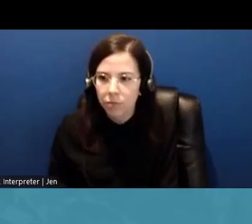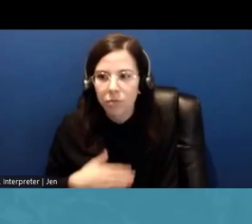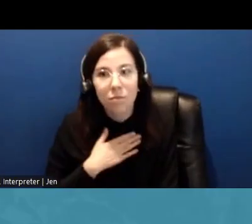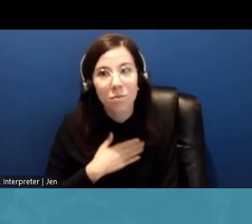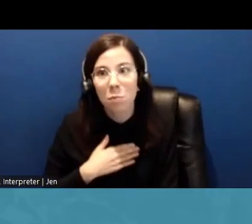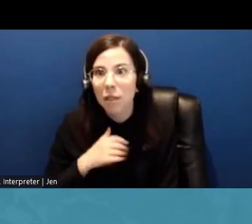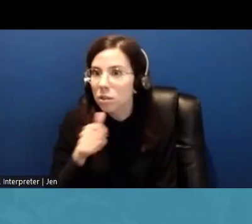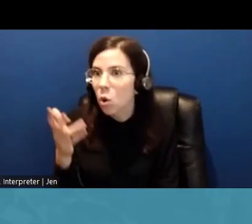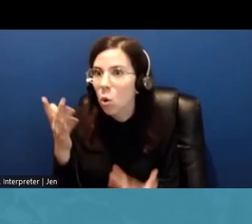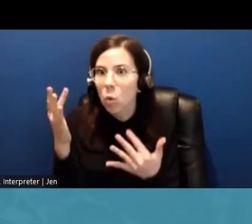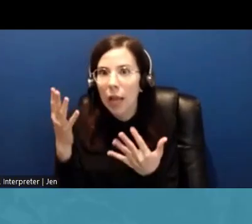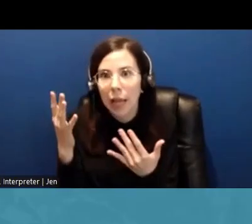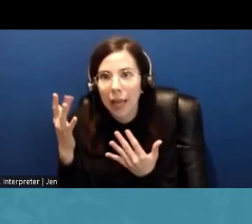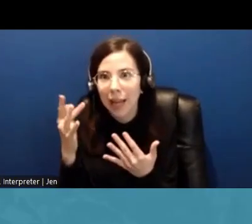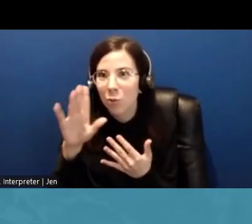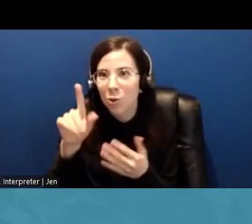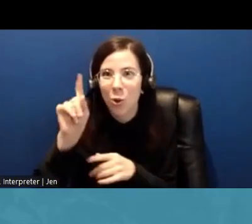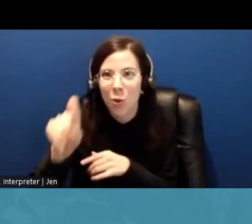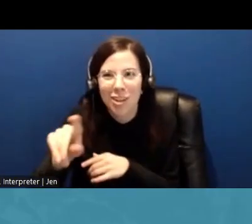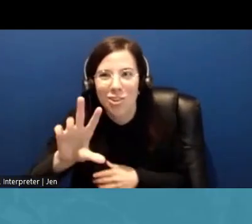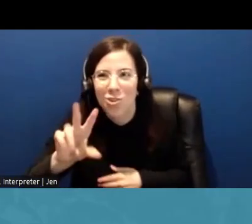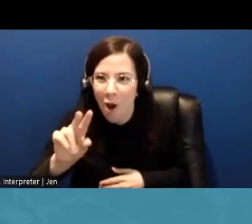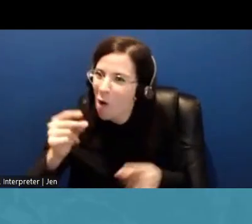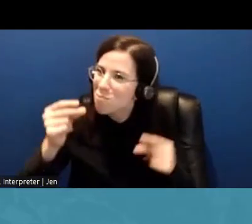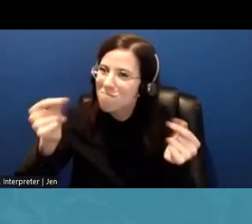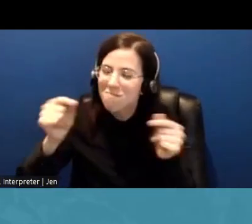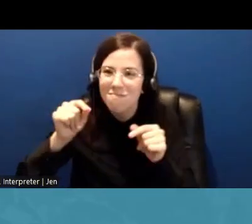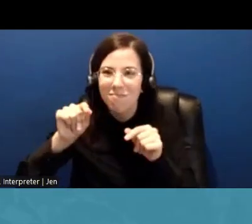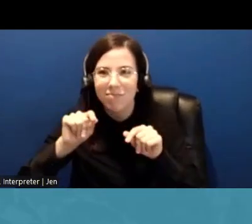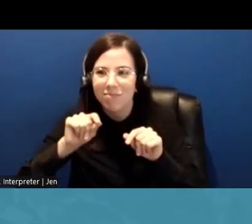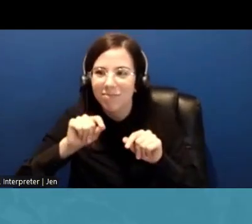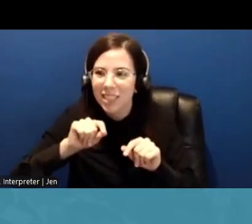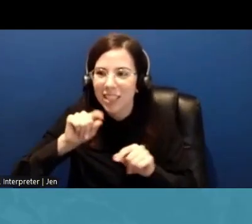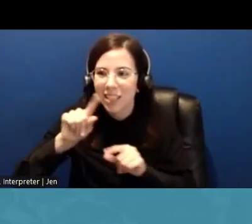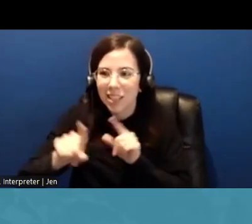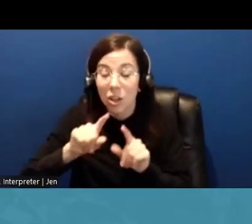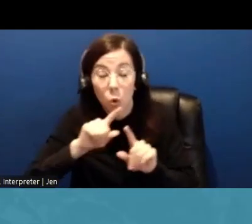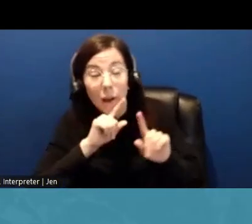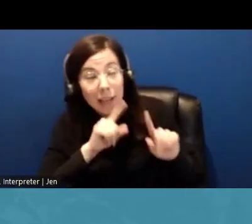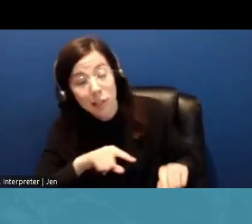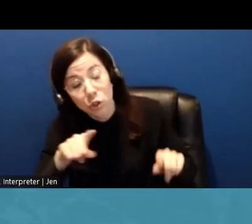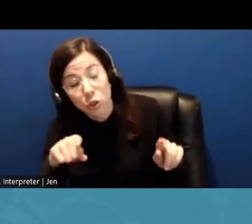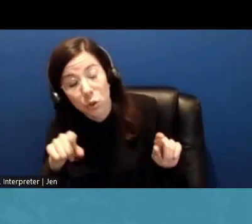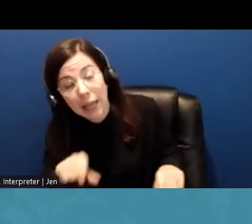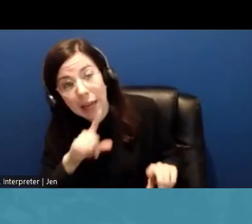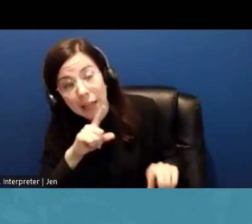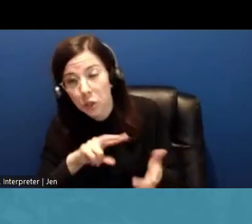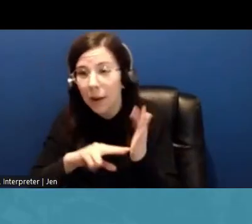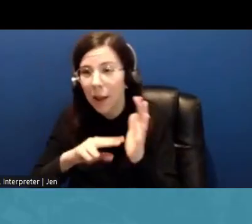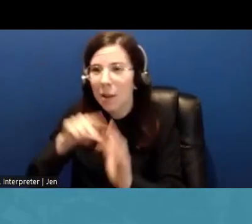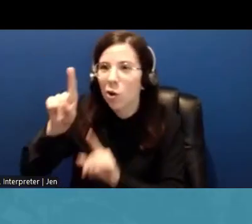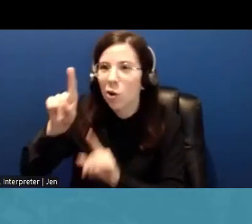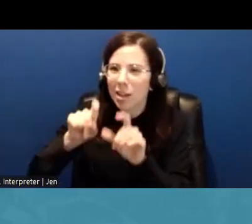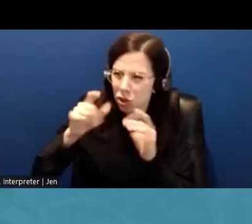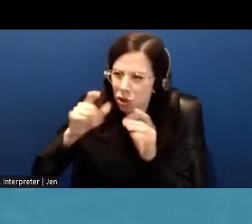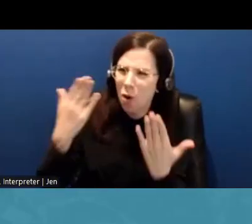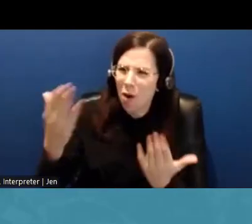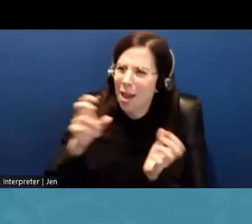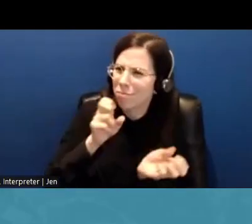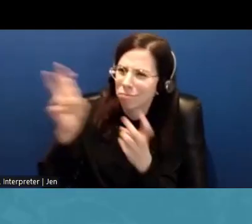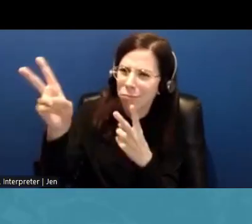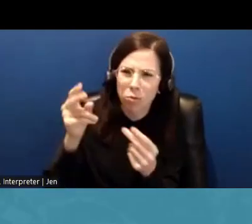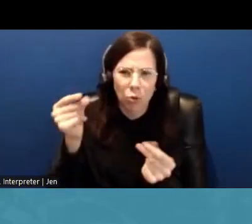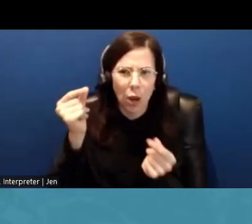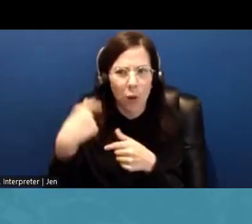type your answer or your question. Type an answer too, but don't wait to type your question into the Q&A module. Put them in there as